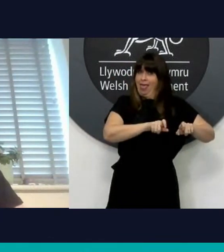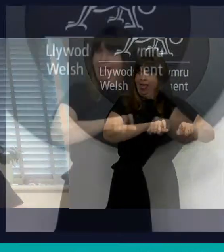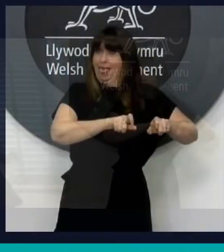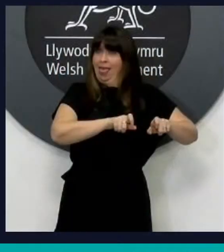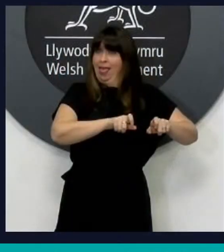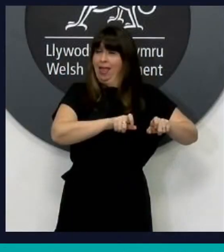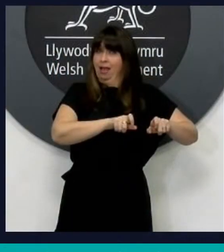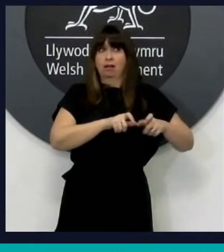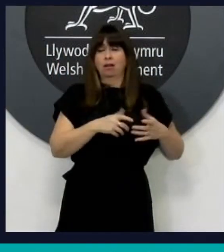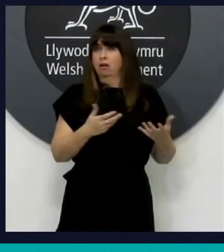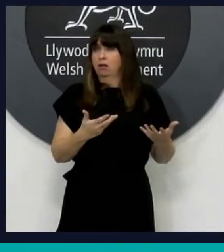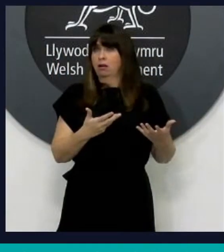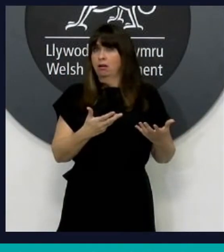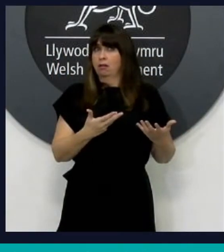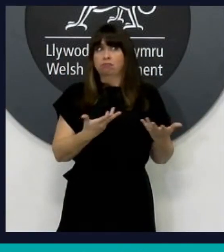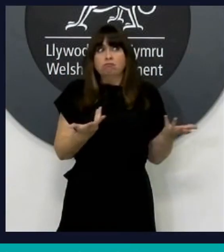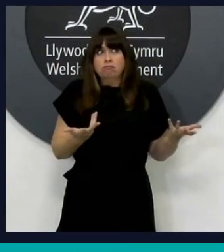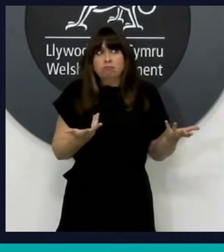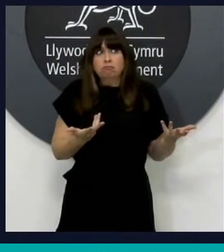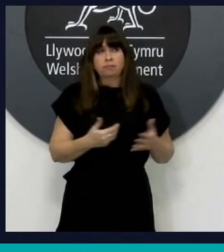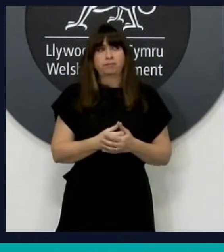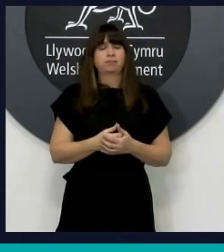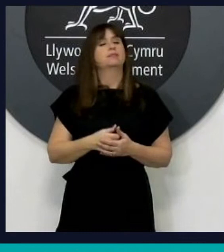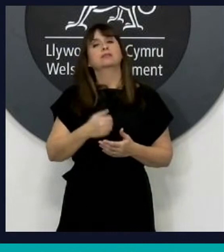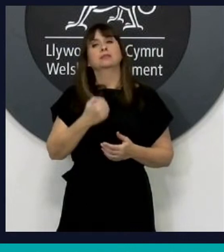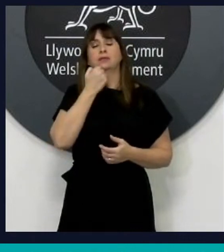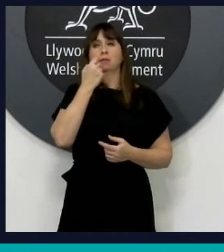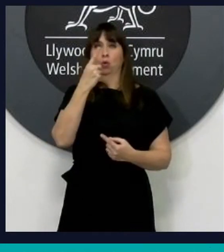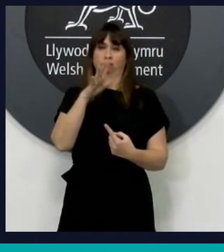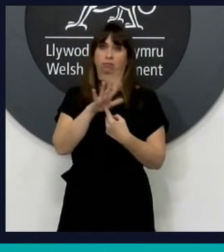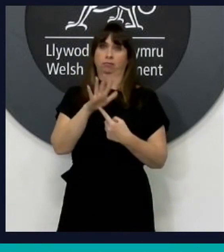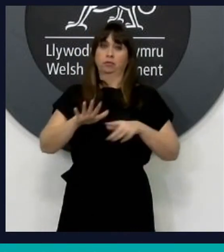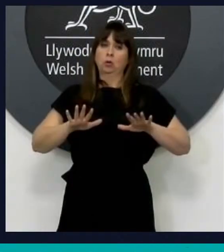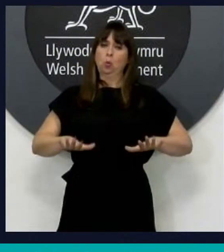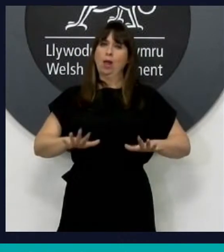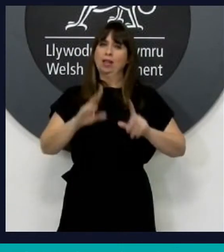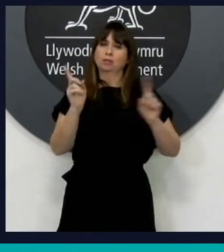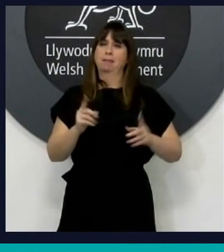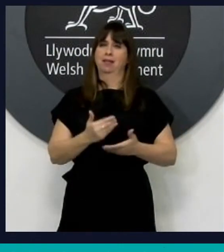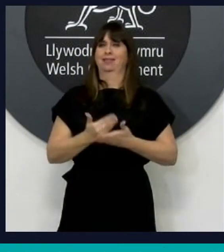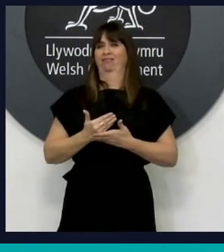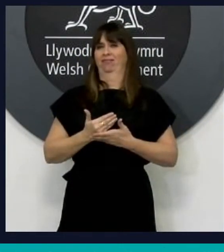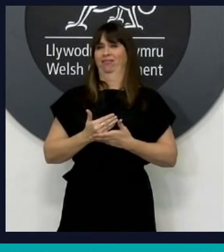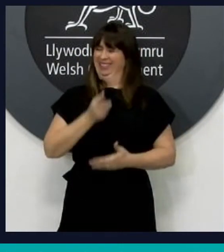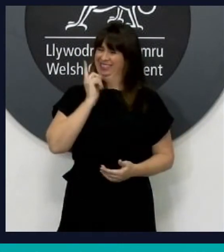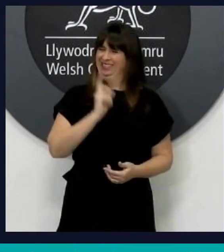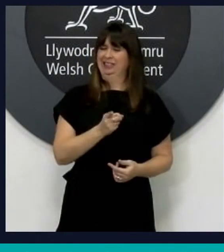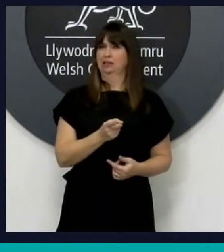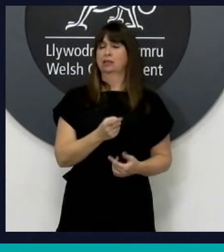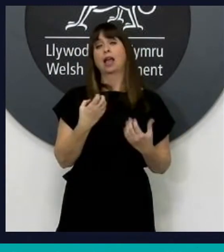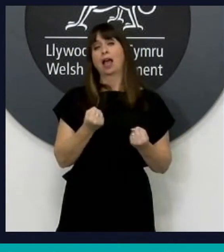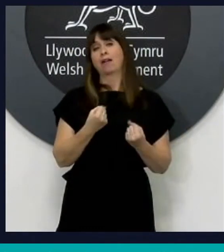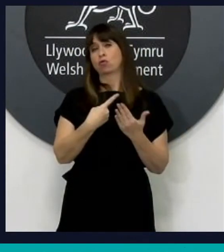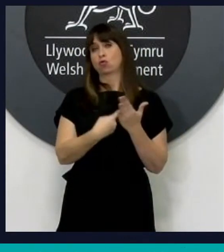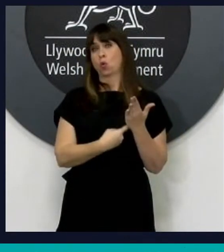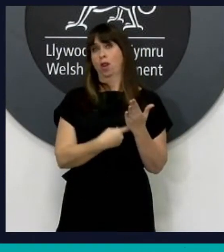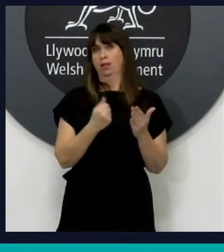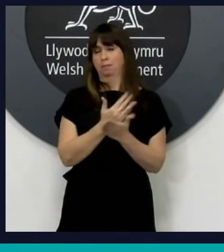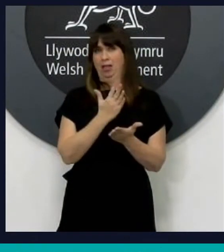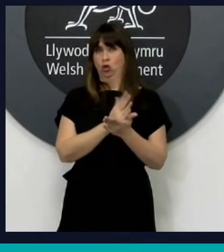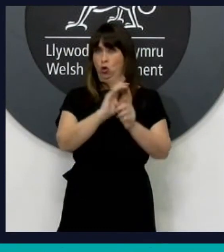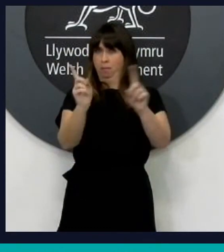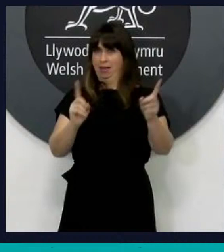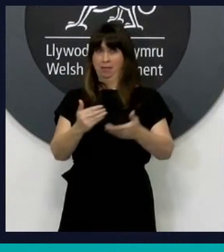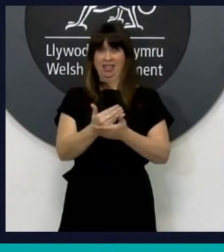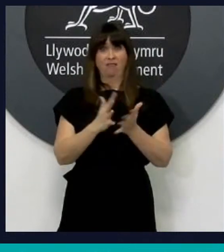Thanks very much, Mark. Our primary responsibility is to keep the people of Wales safe There are rules in place to make sure that that happens,